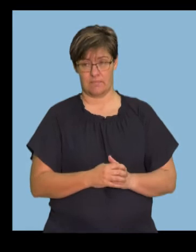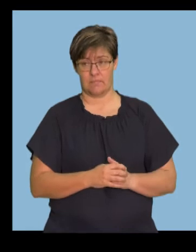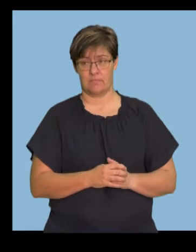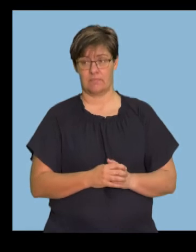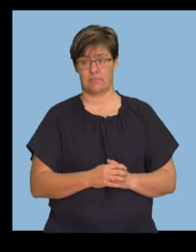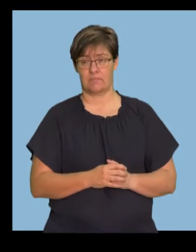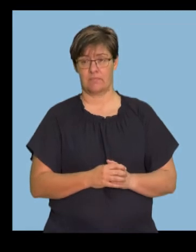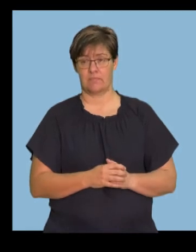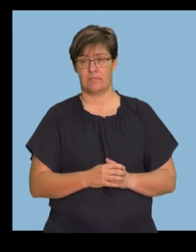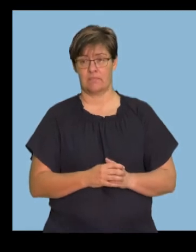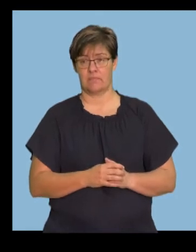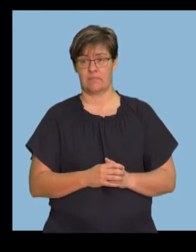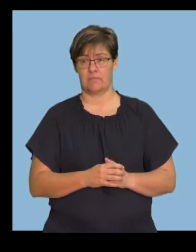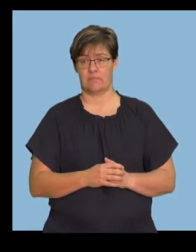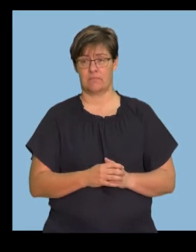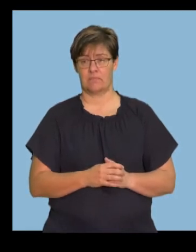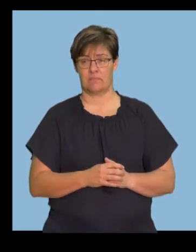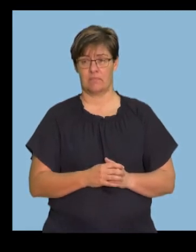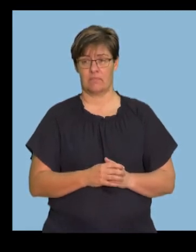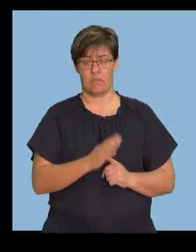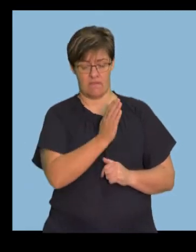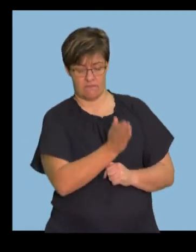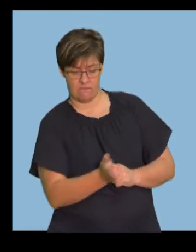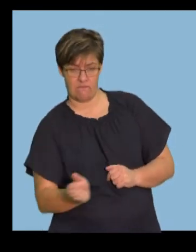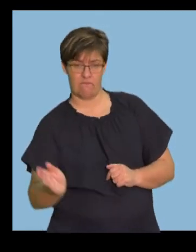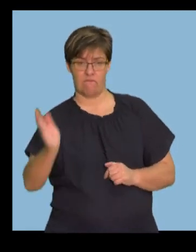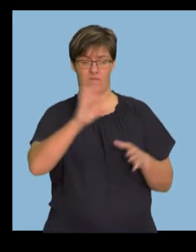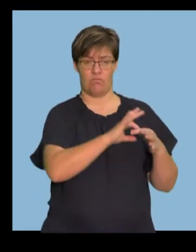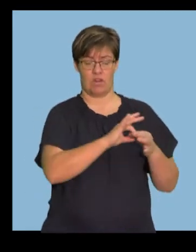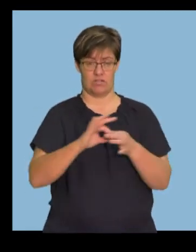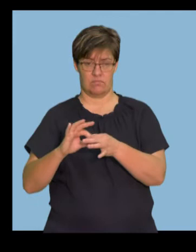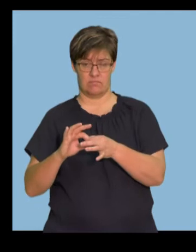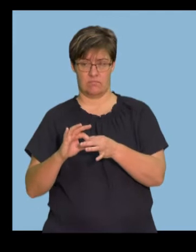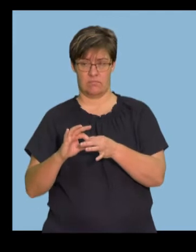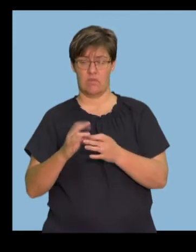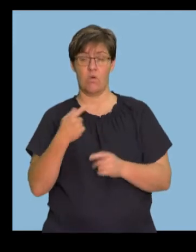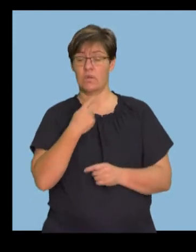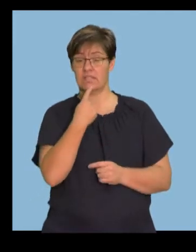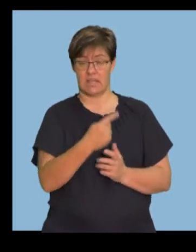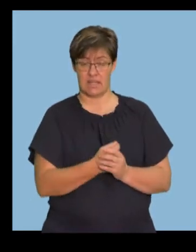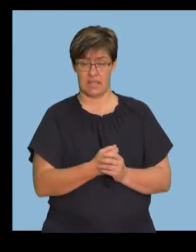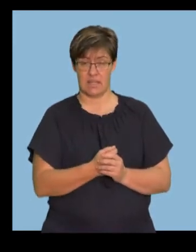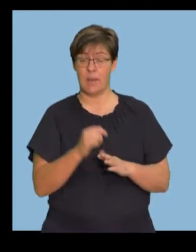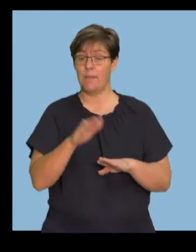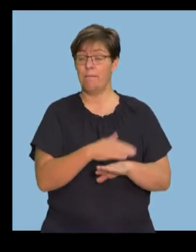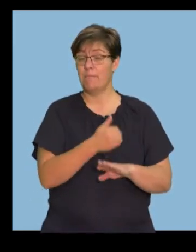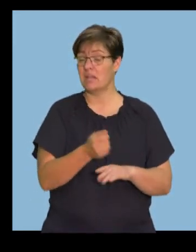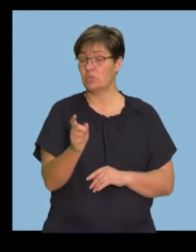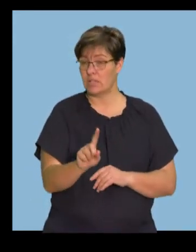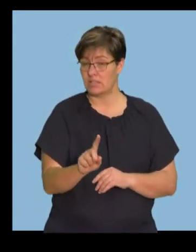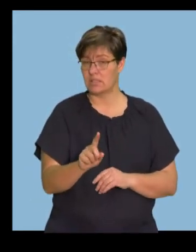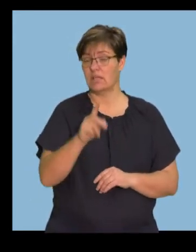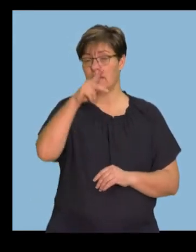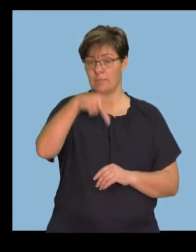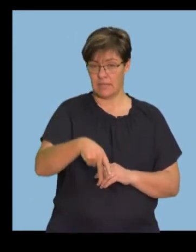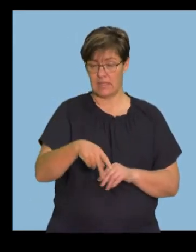volts, okay? That's what it is. And then we get this kind of a relationship, okay? Because we are saying this is based